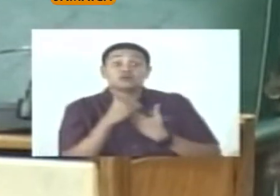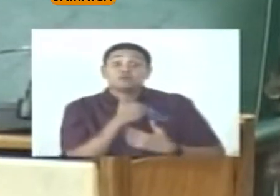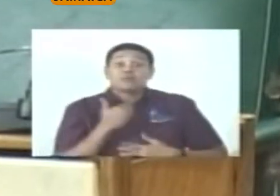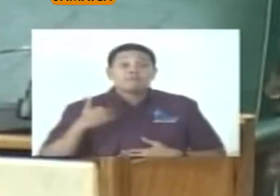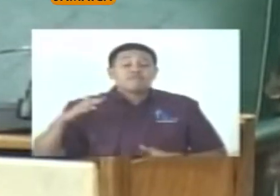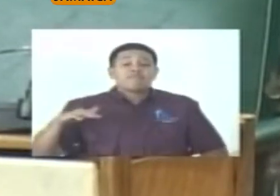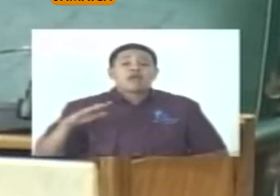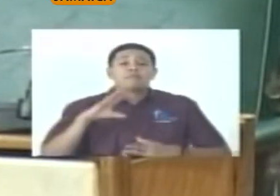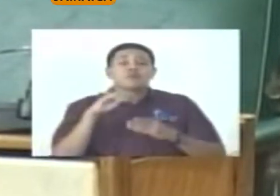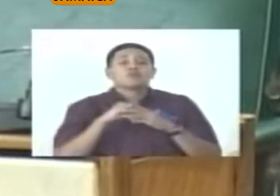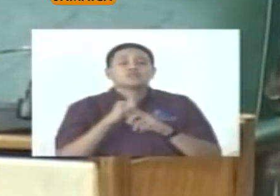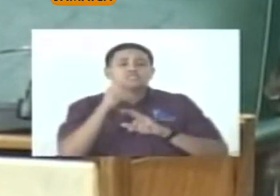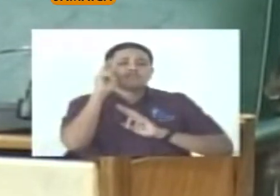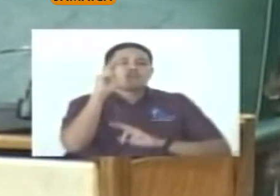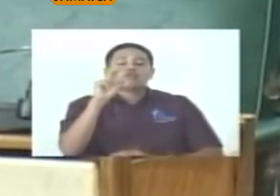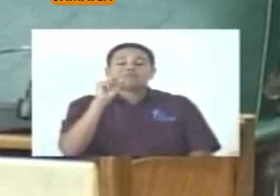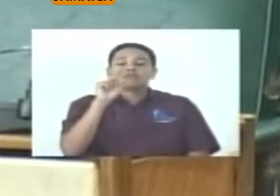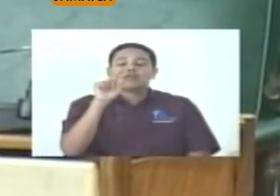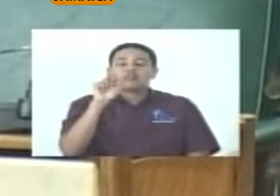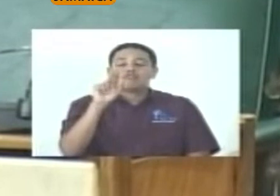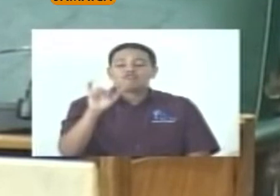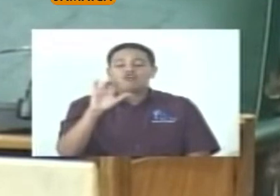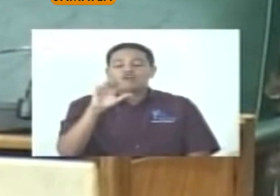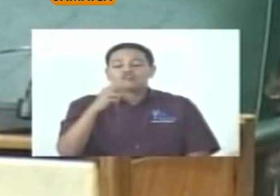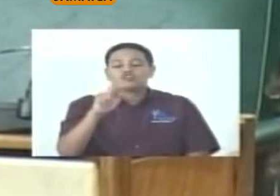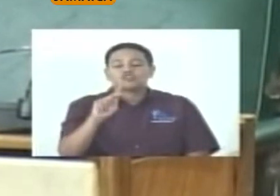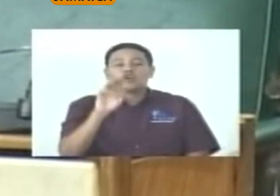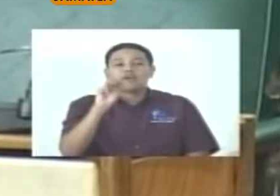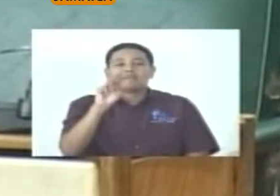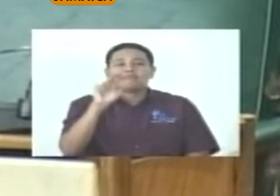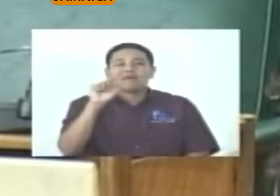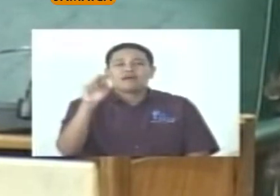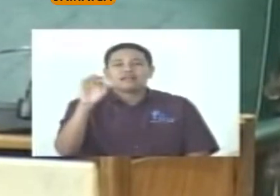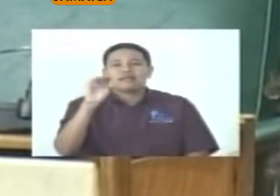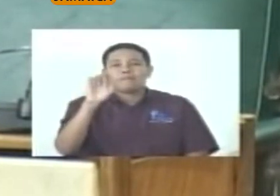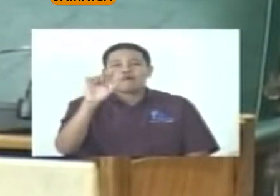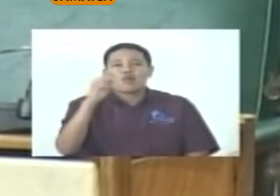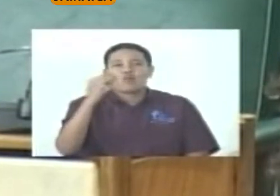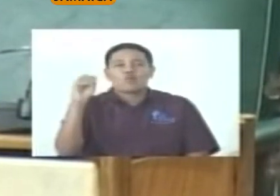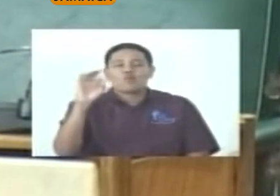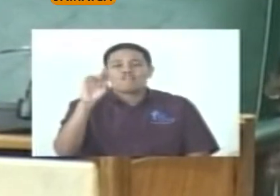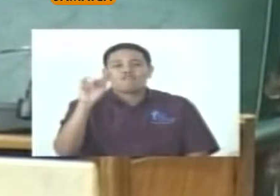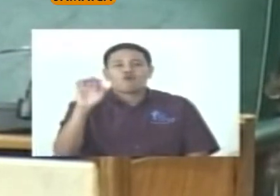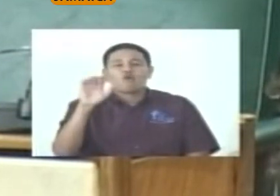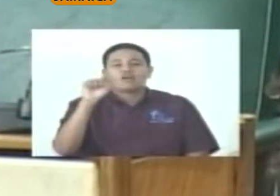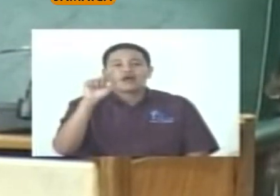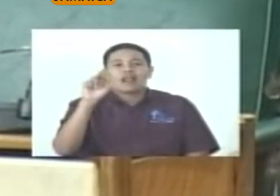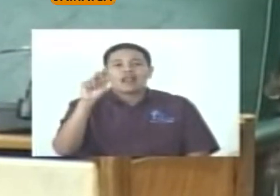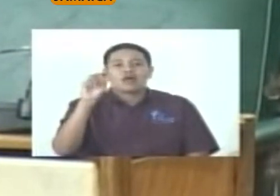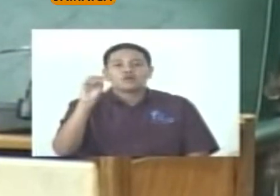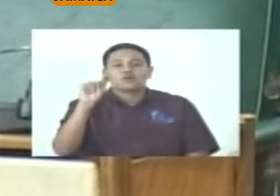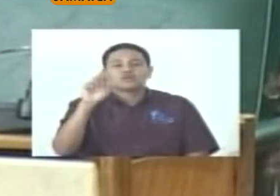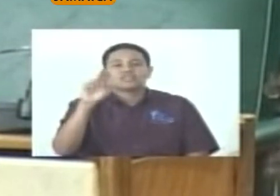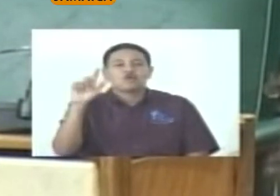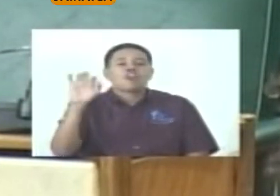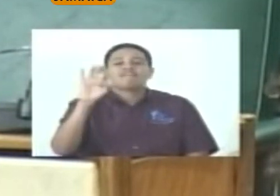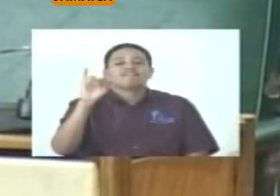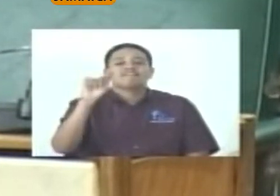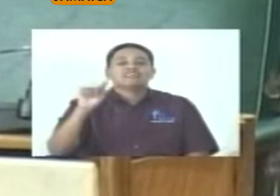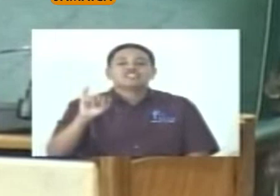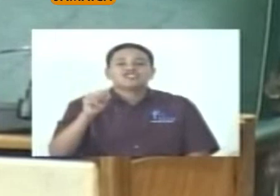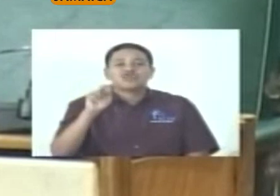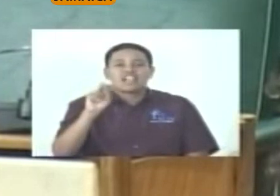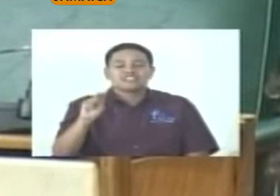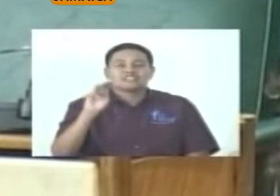including Honourable Delroy Chuck, Marlene Malahoo Fort, Alando Terrylong, Fitz Jackson, Mark Golding,